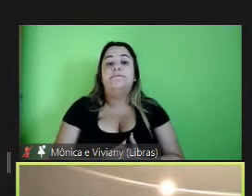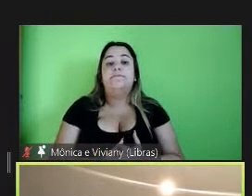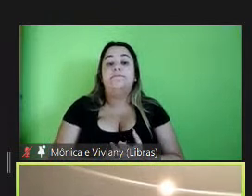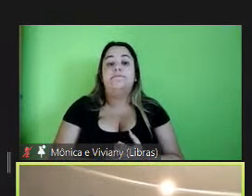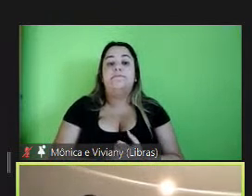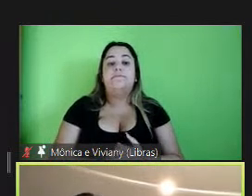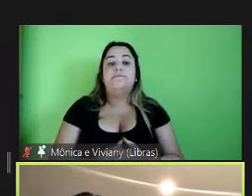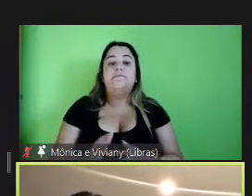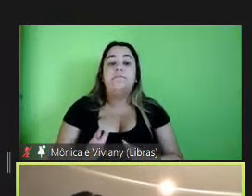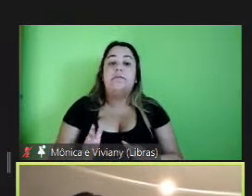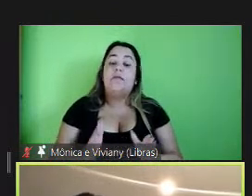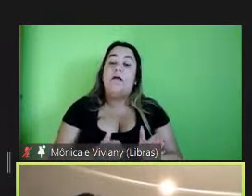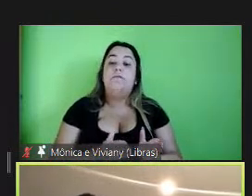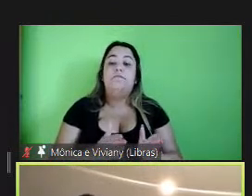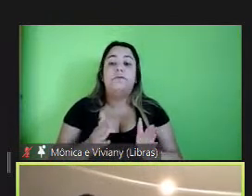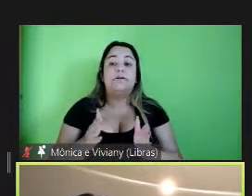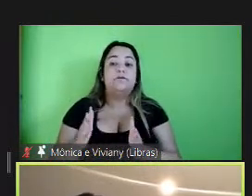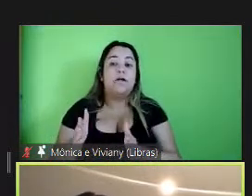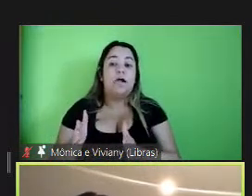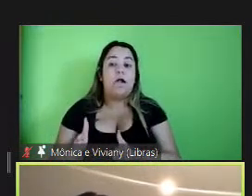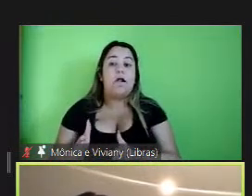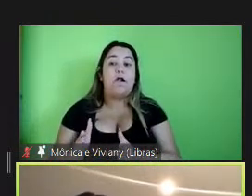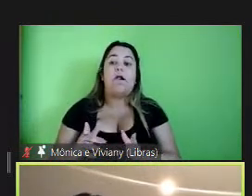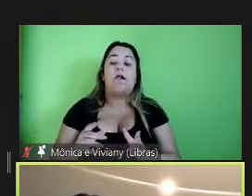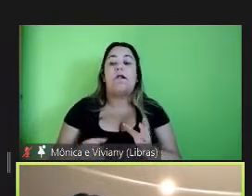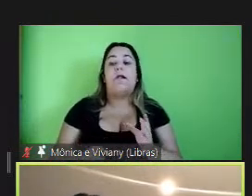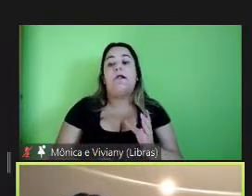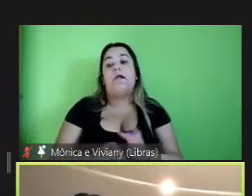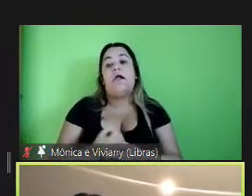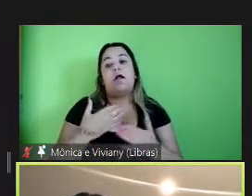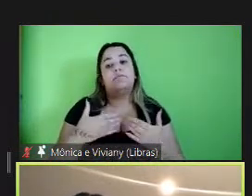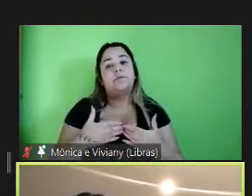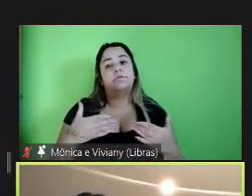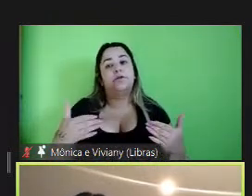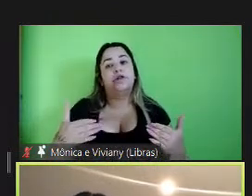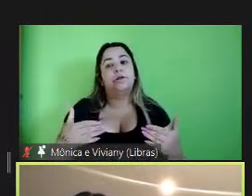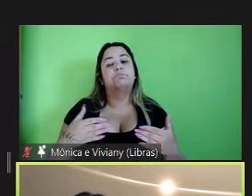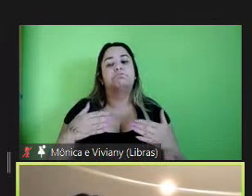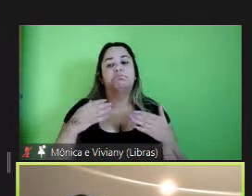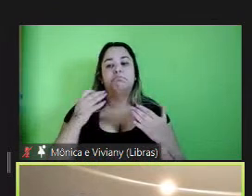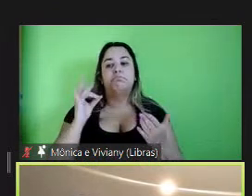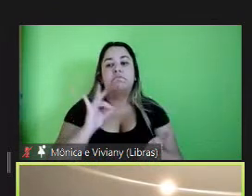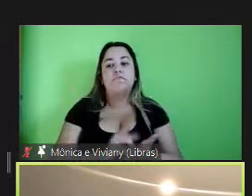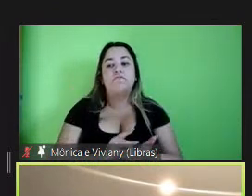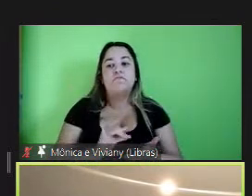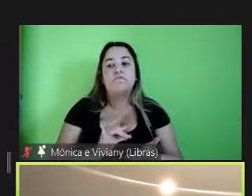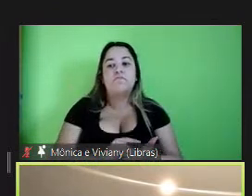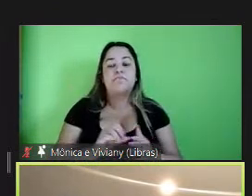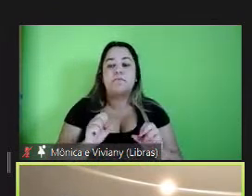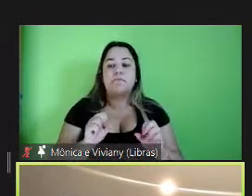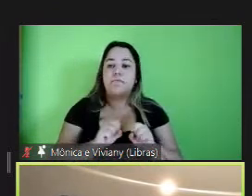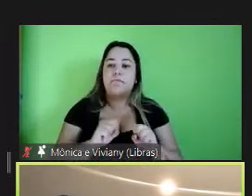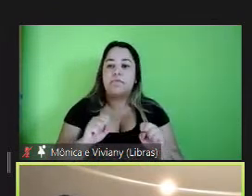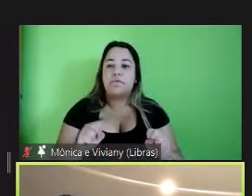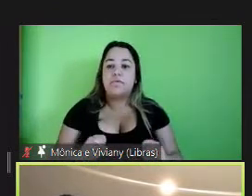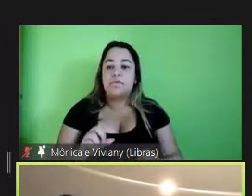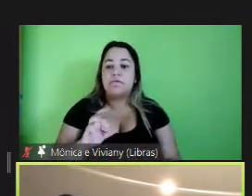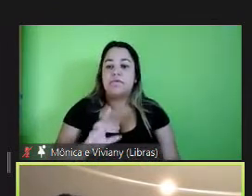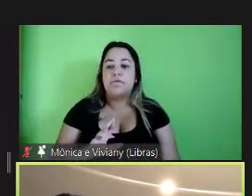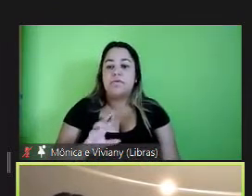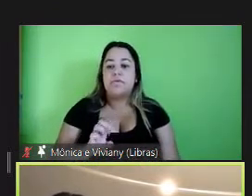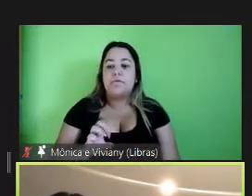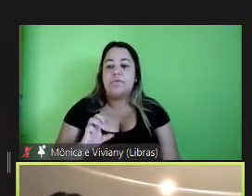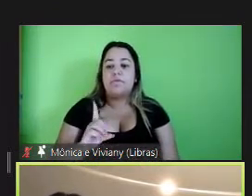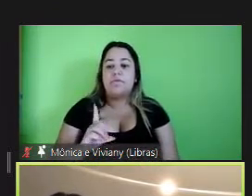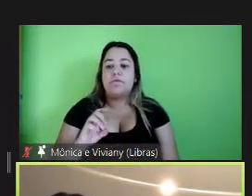create open and honest conversation within the system network, and that did take time as well, but acknowledging, as I mentioned, the different background